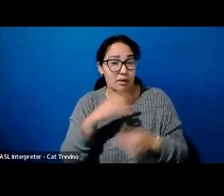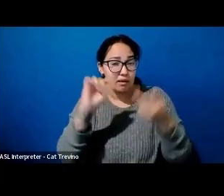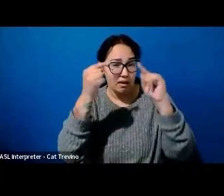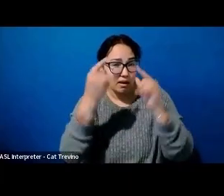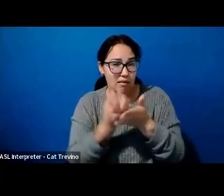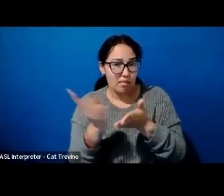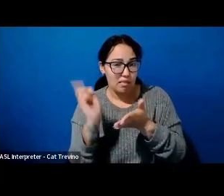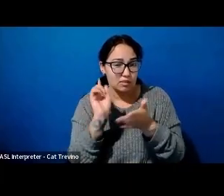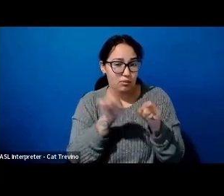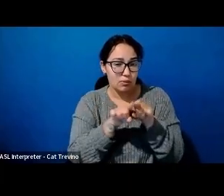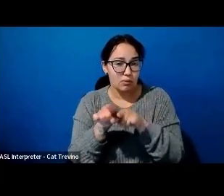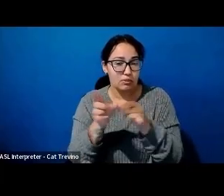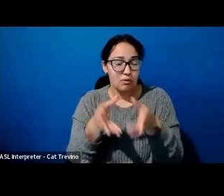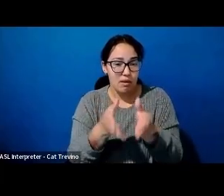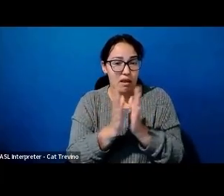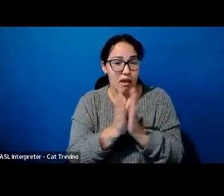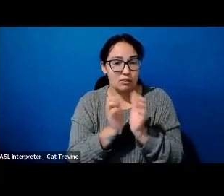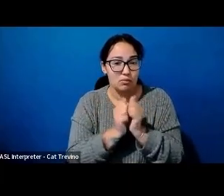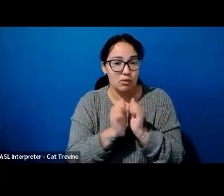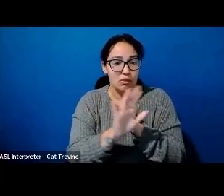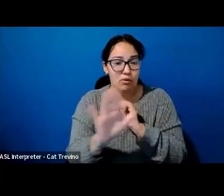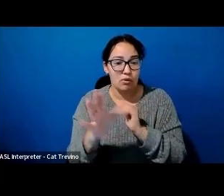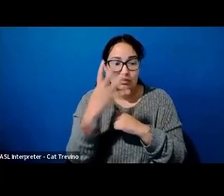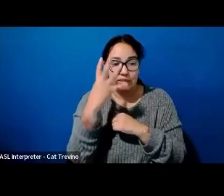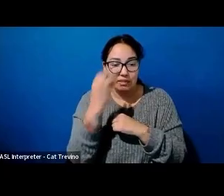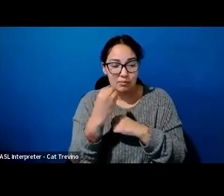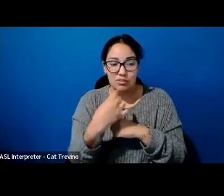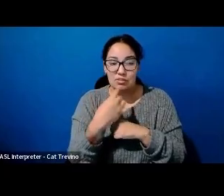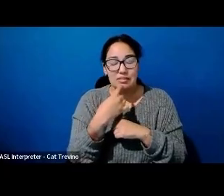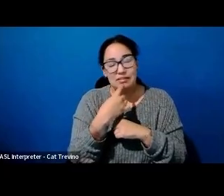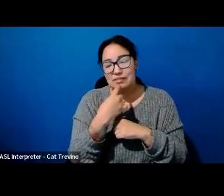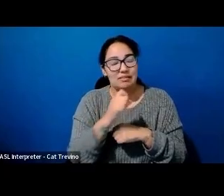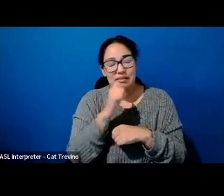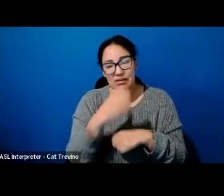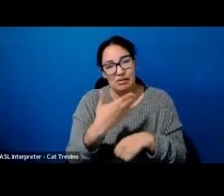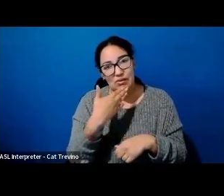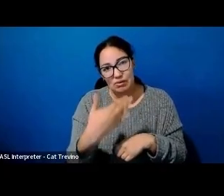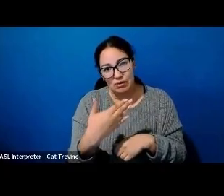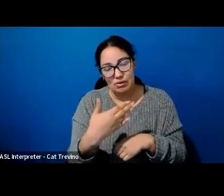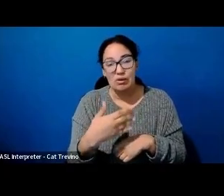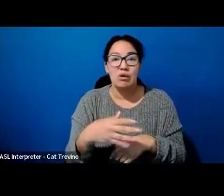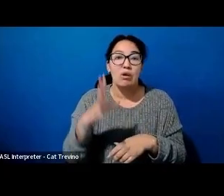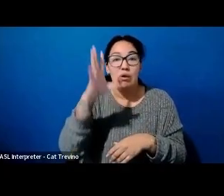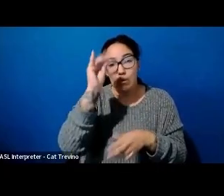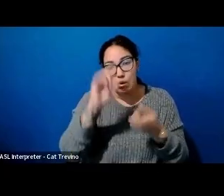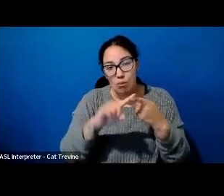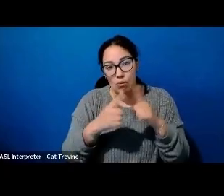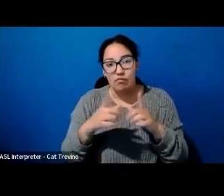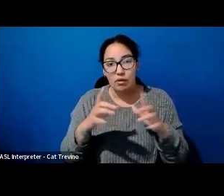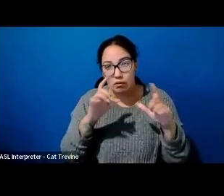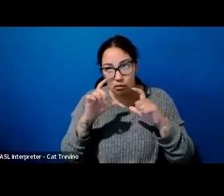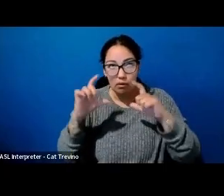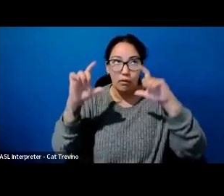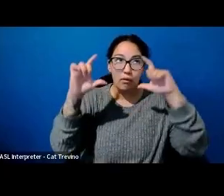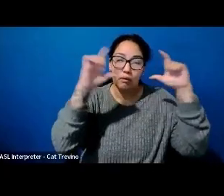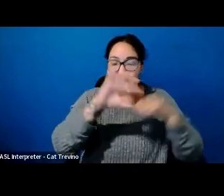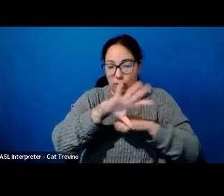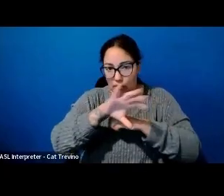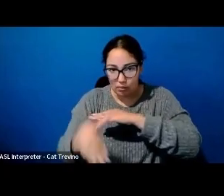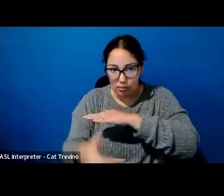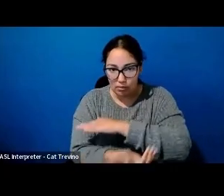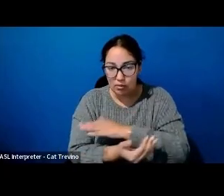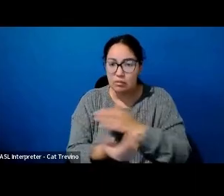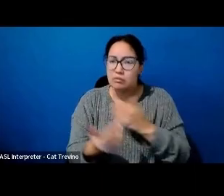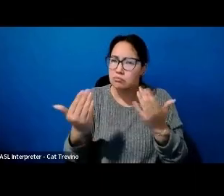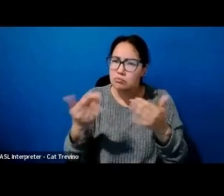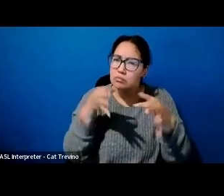week as well and asked about her sleep, which she says not good, and says her boyfriend keeps her up at night. You ask, can you tell me more